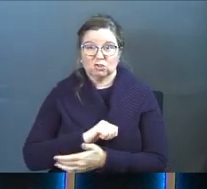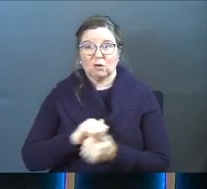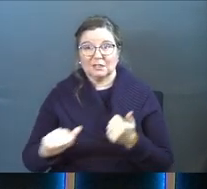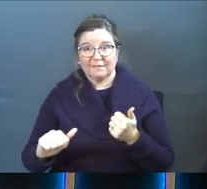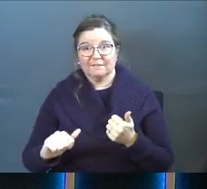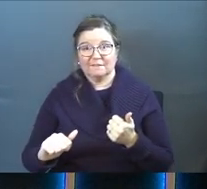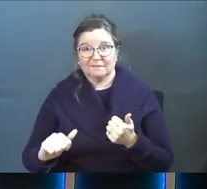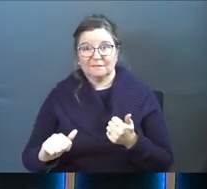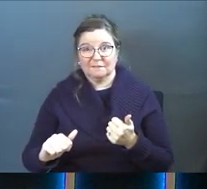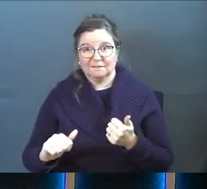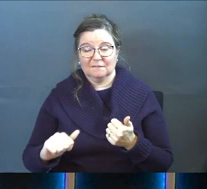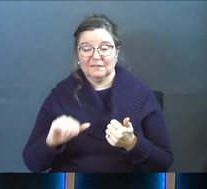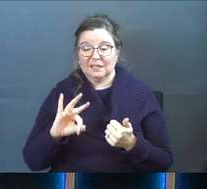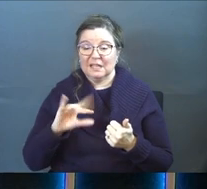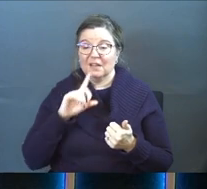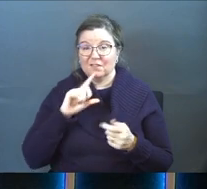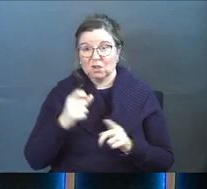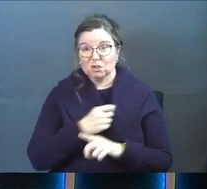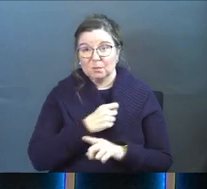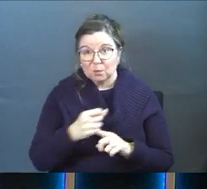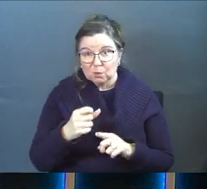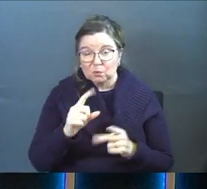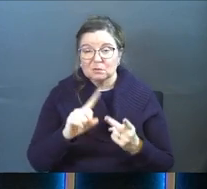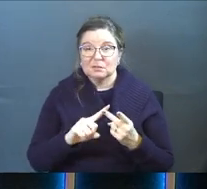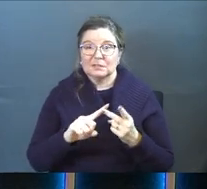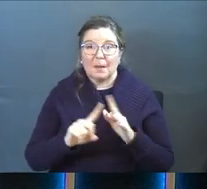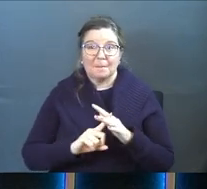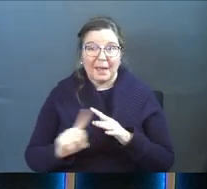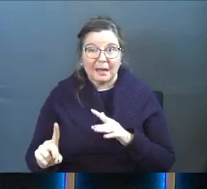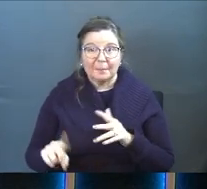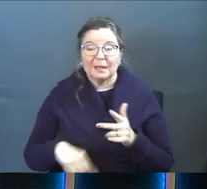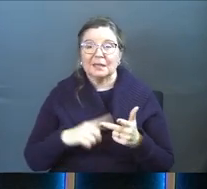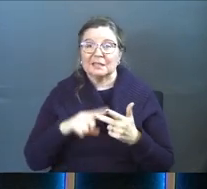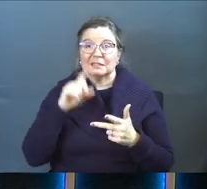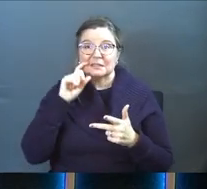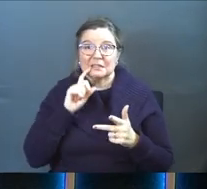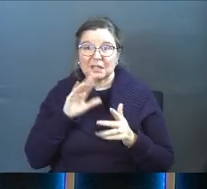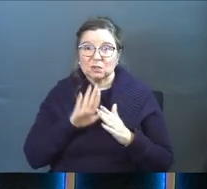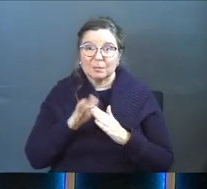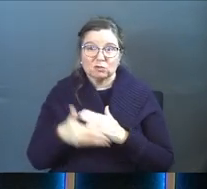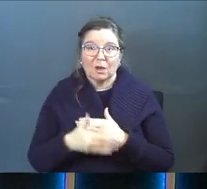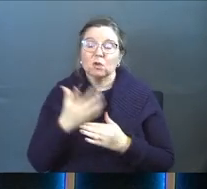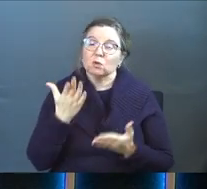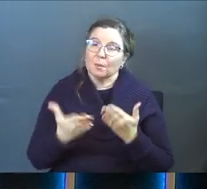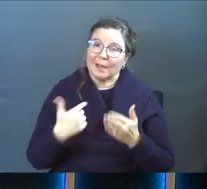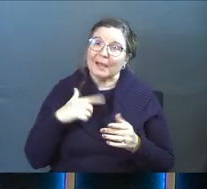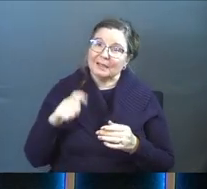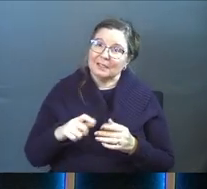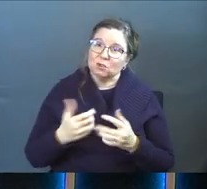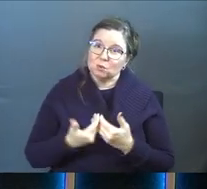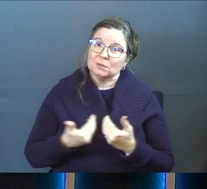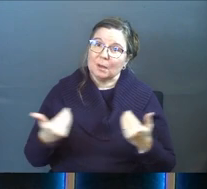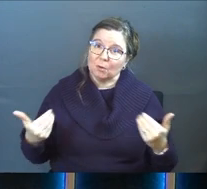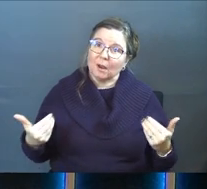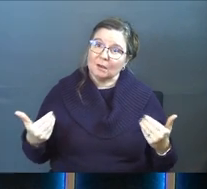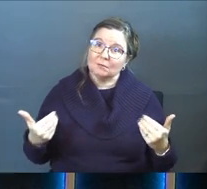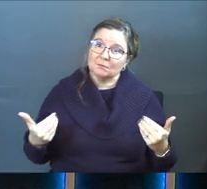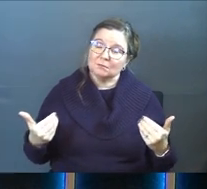destructive. If there is abuse, if there is abandonment, if there is sexual betrayal, you might need to